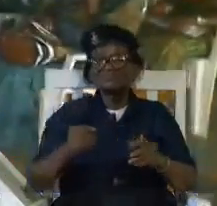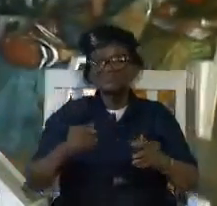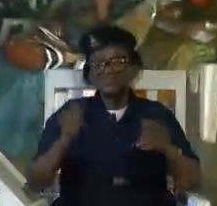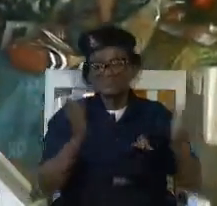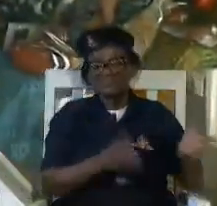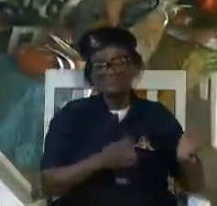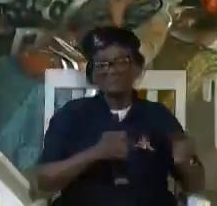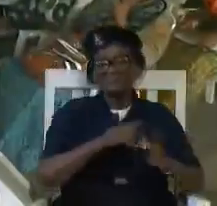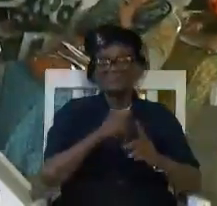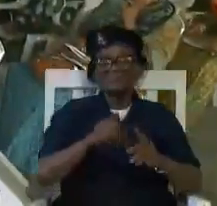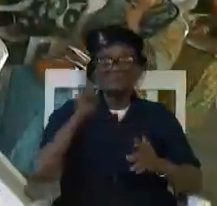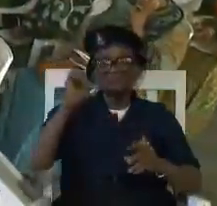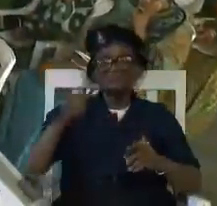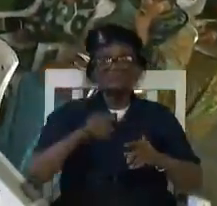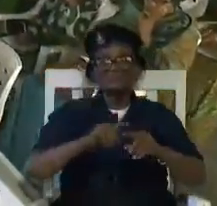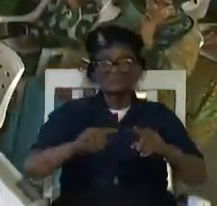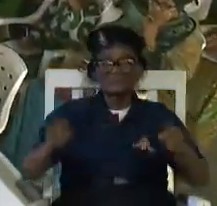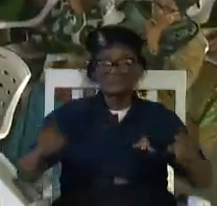When